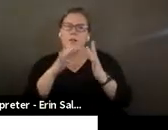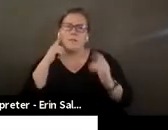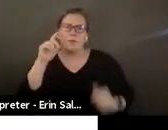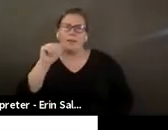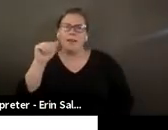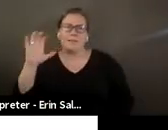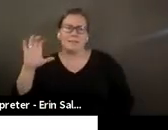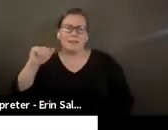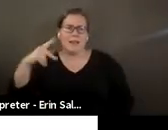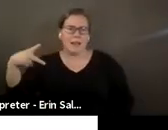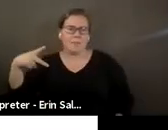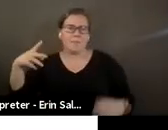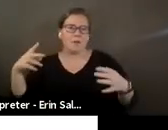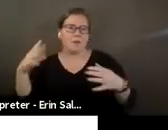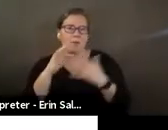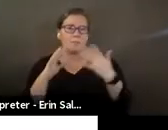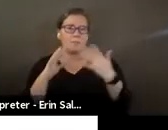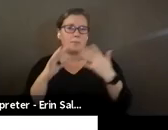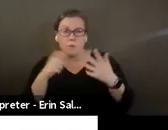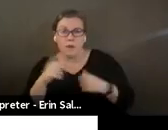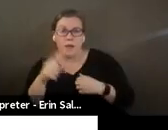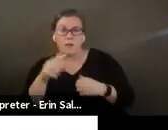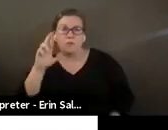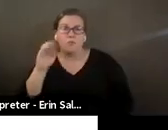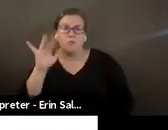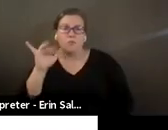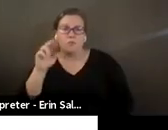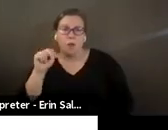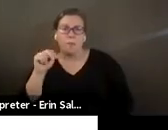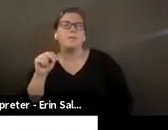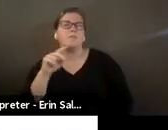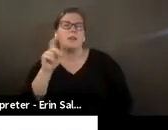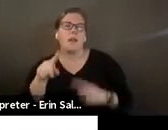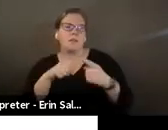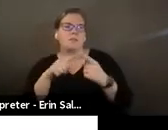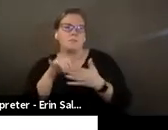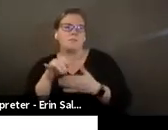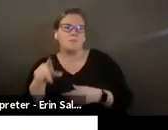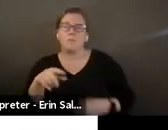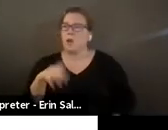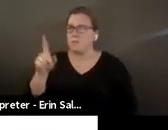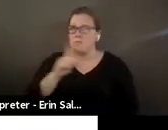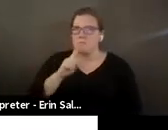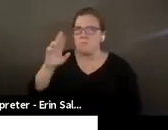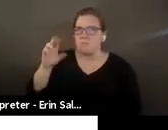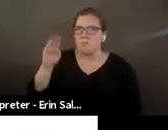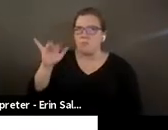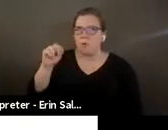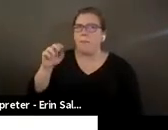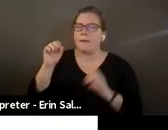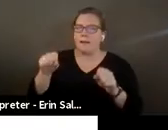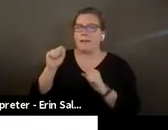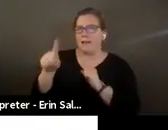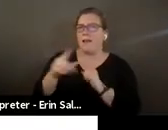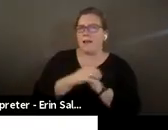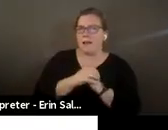So you may want to connect with Robin had asked about that. Yes, I can certainly do that, Robin. And